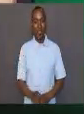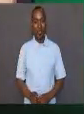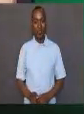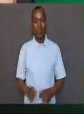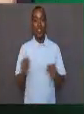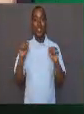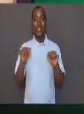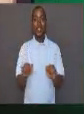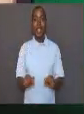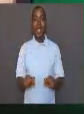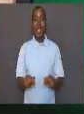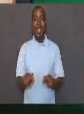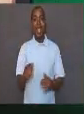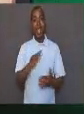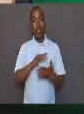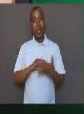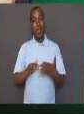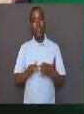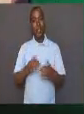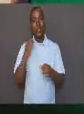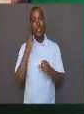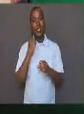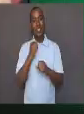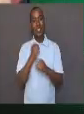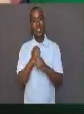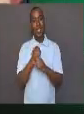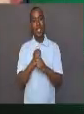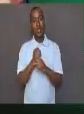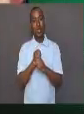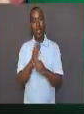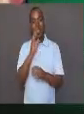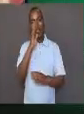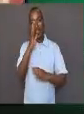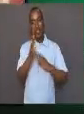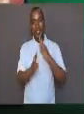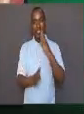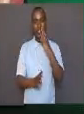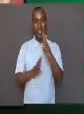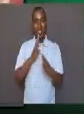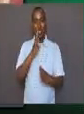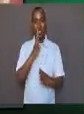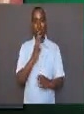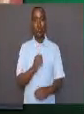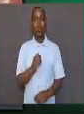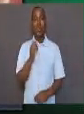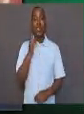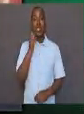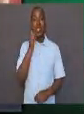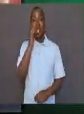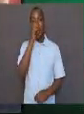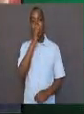Today, we will study the work and discoveries of one famous